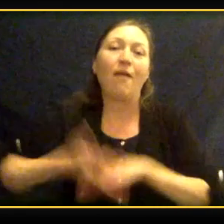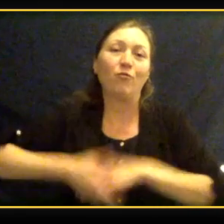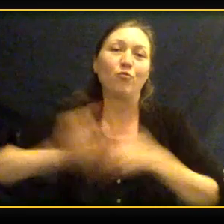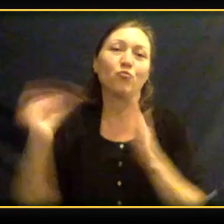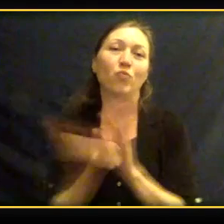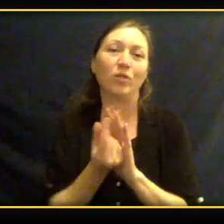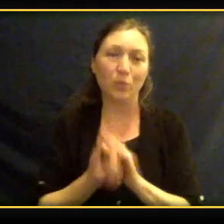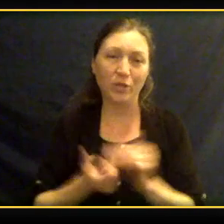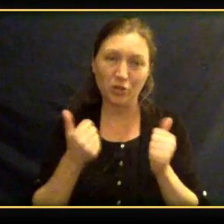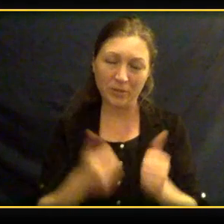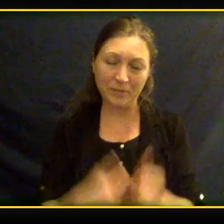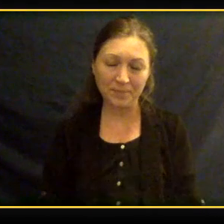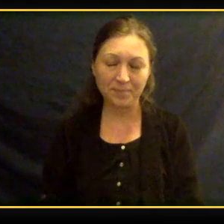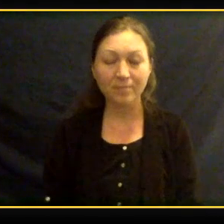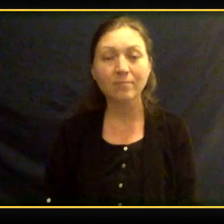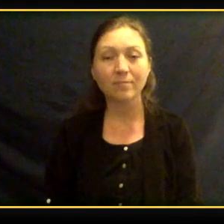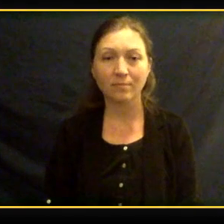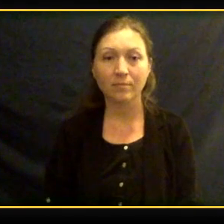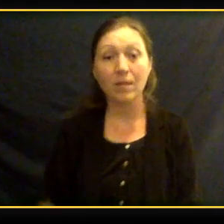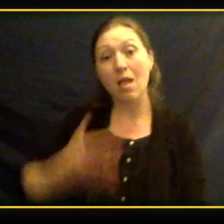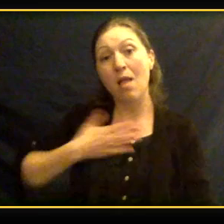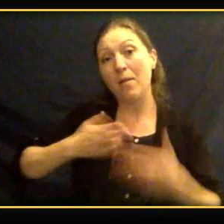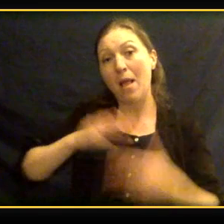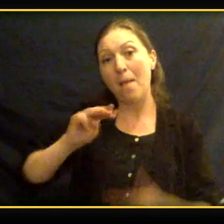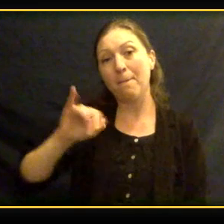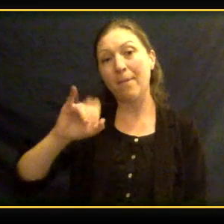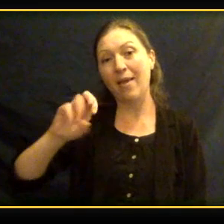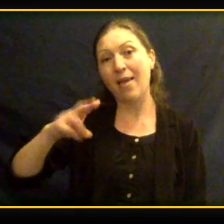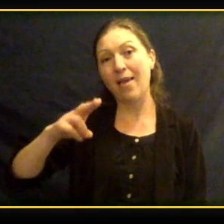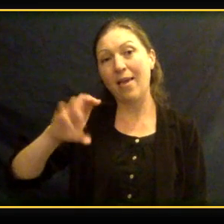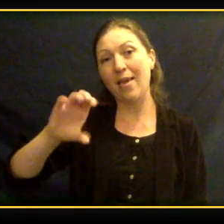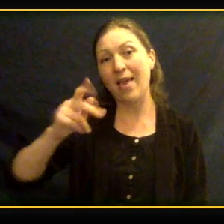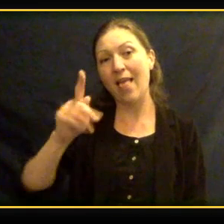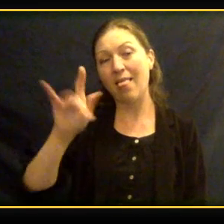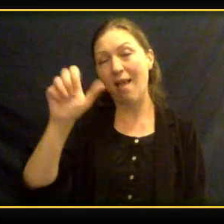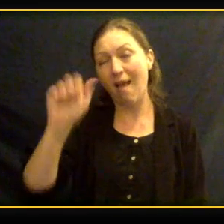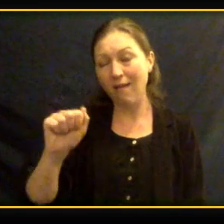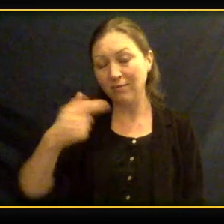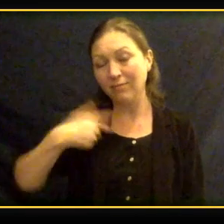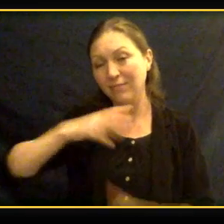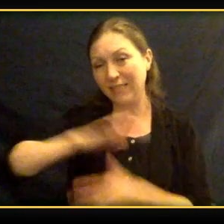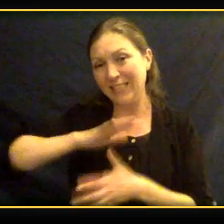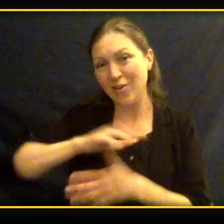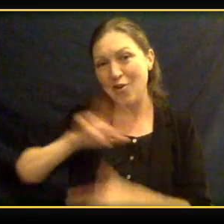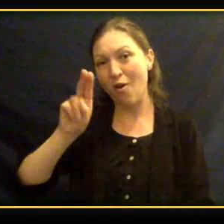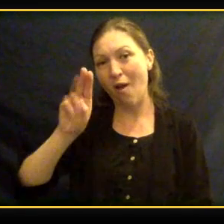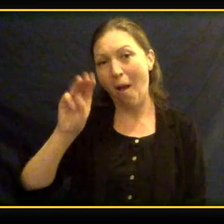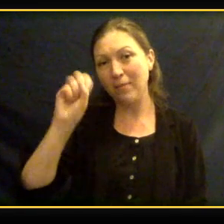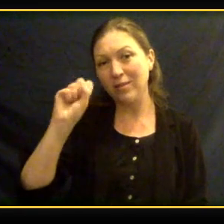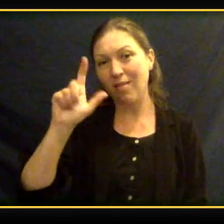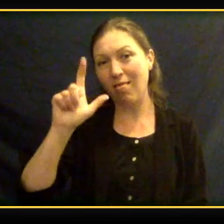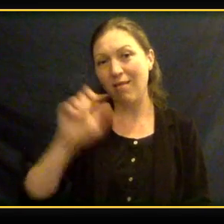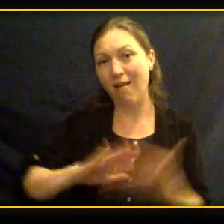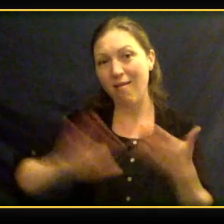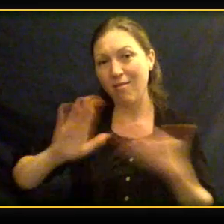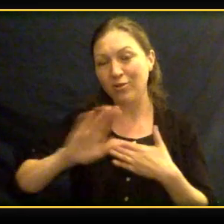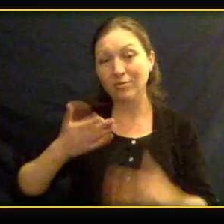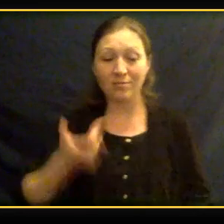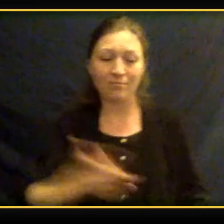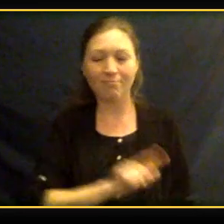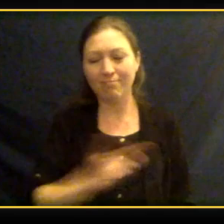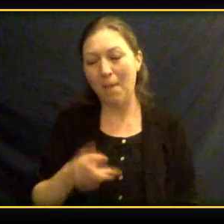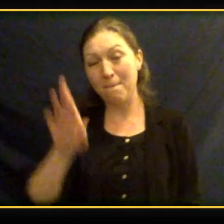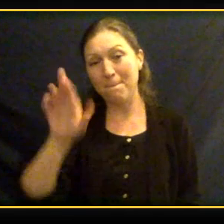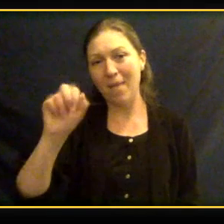My name is Michaela Akasi. I am a senior at UNSO. Hi, my name is Ben Crowner, and I am a student